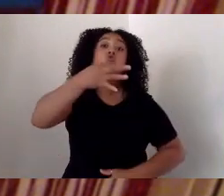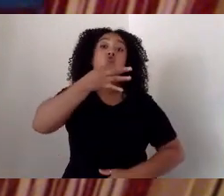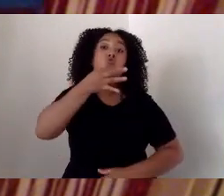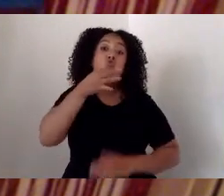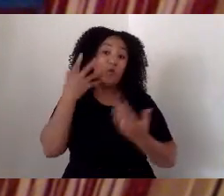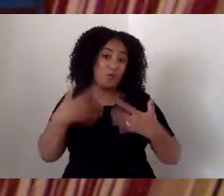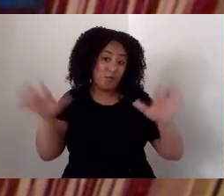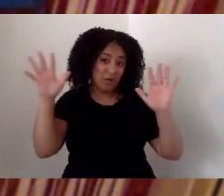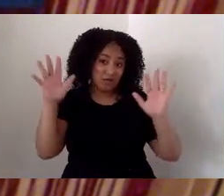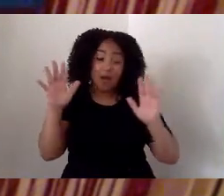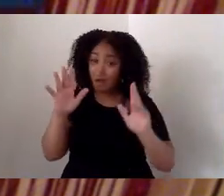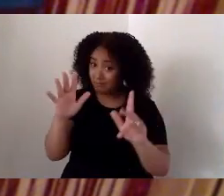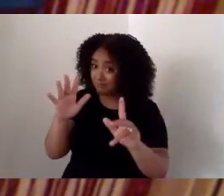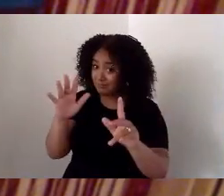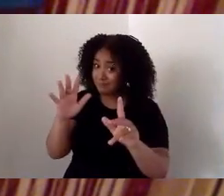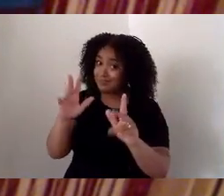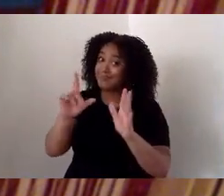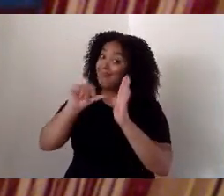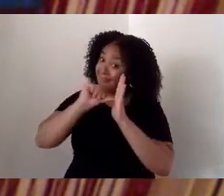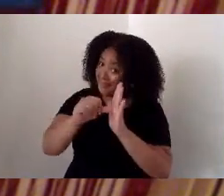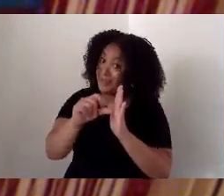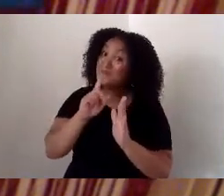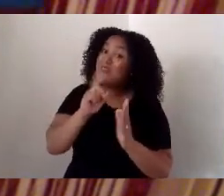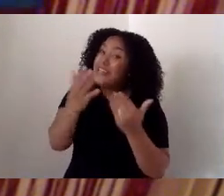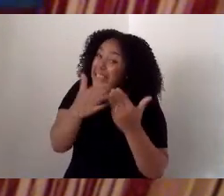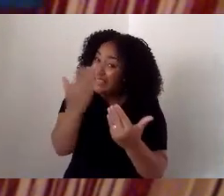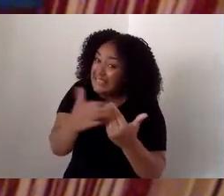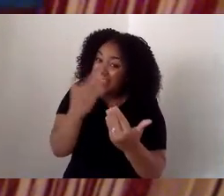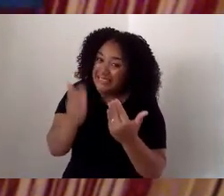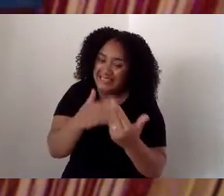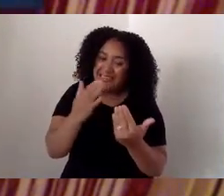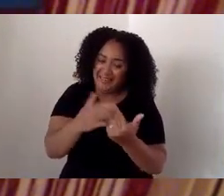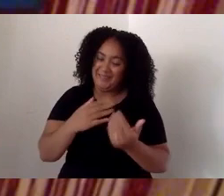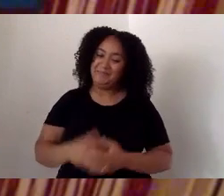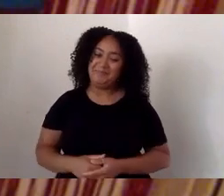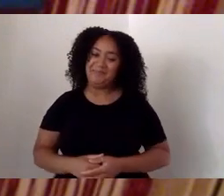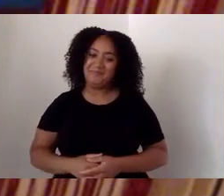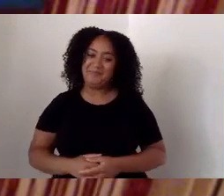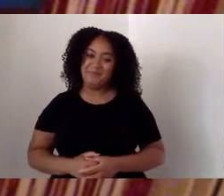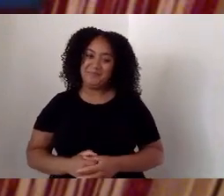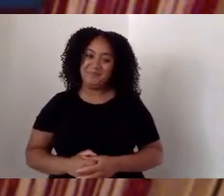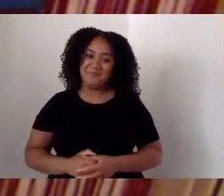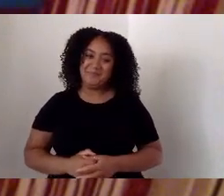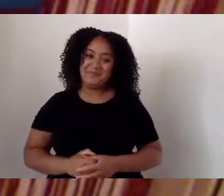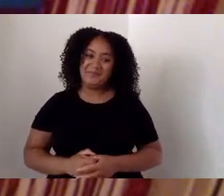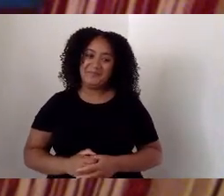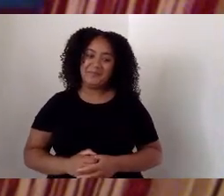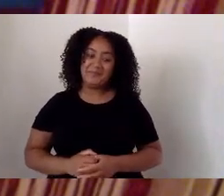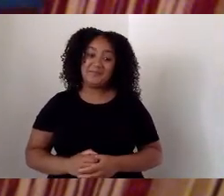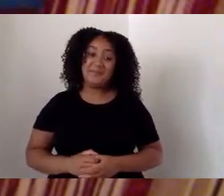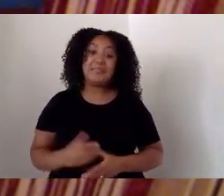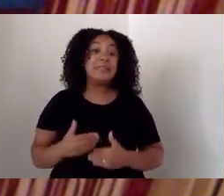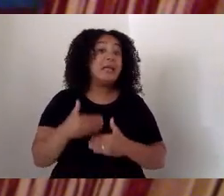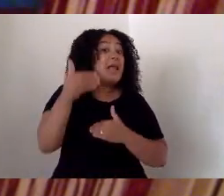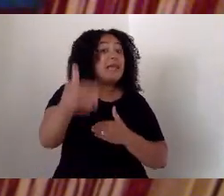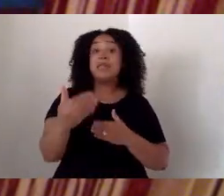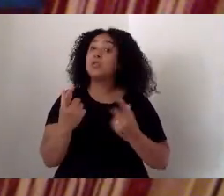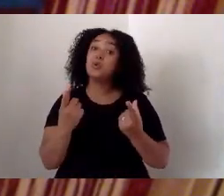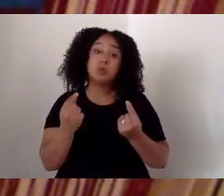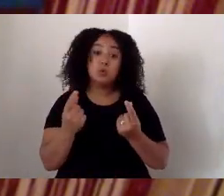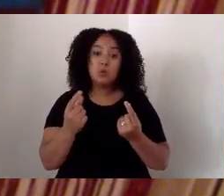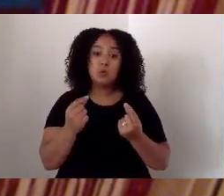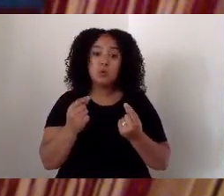did not lie when I said this was a very easy craft to accomplish. The next thing that we're going to want to do is add our